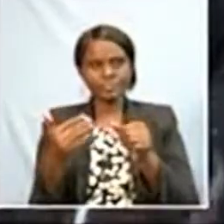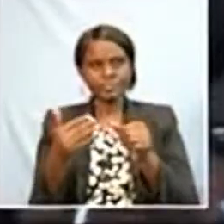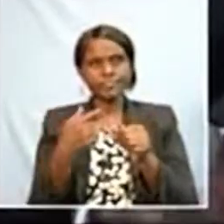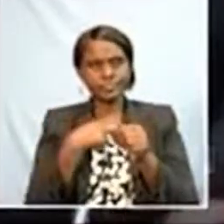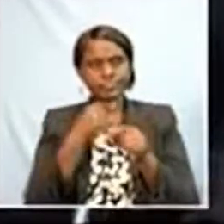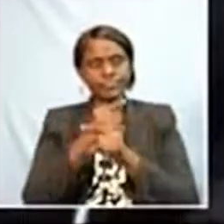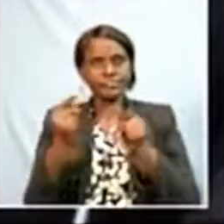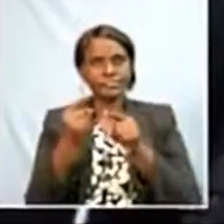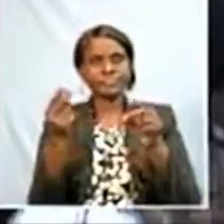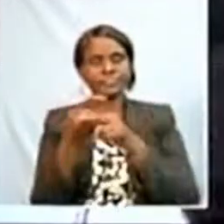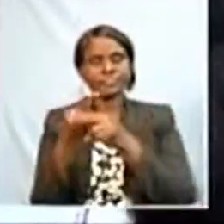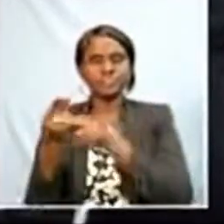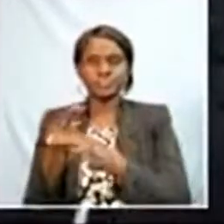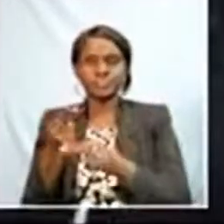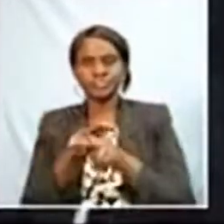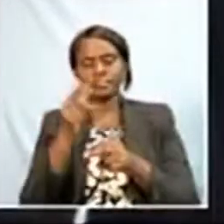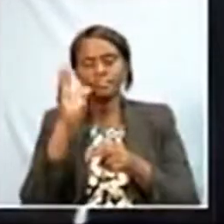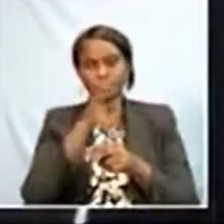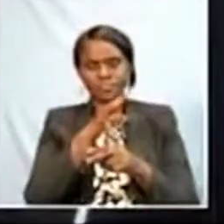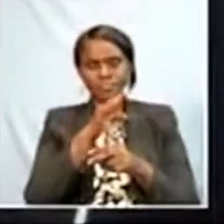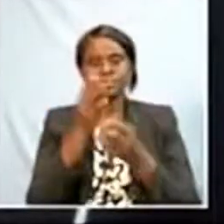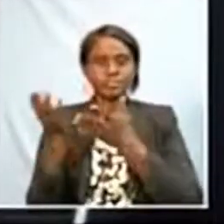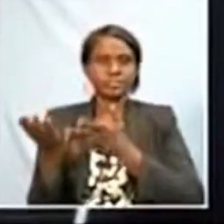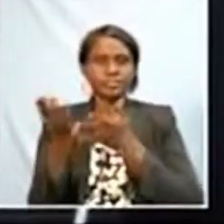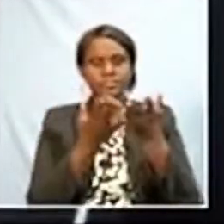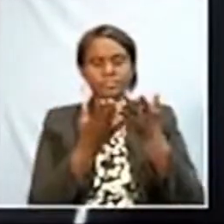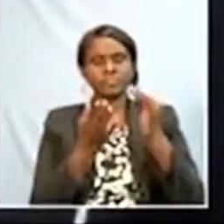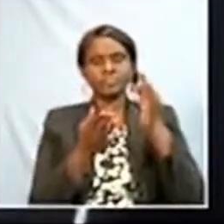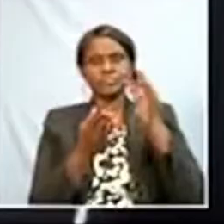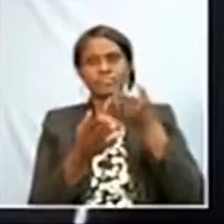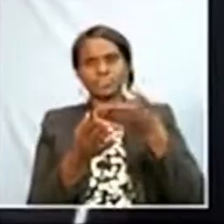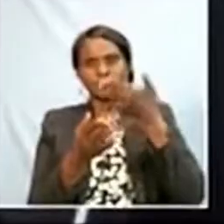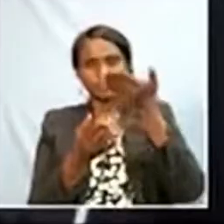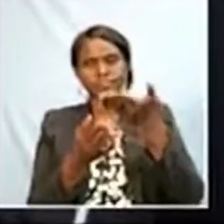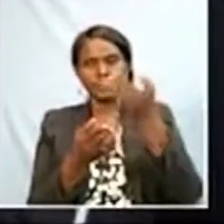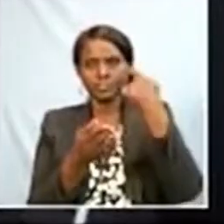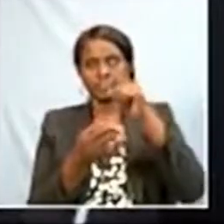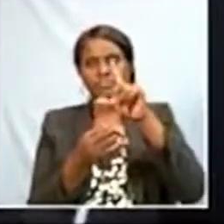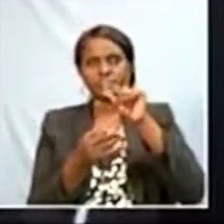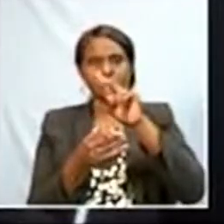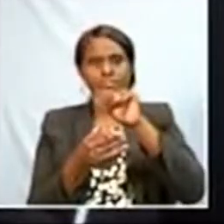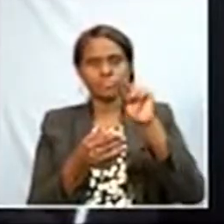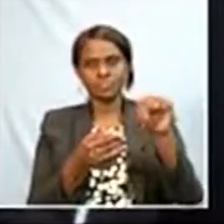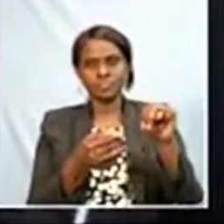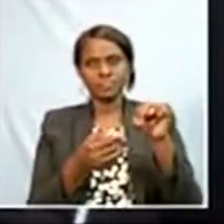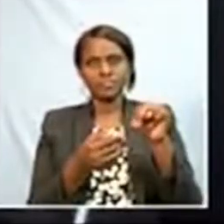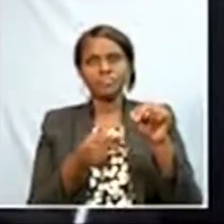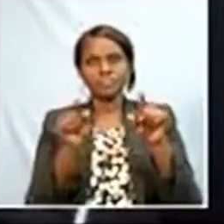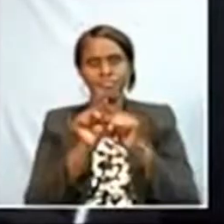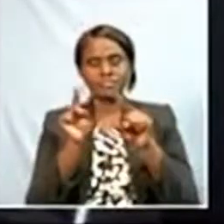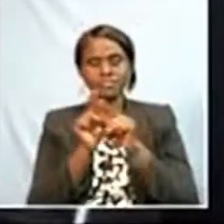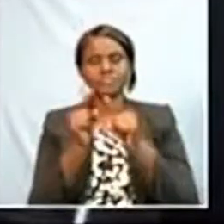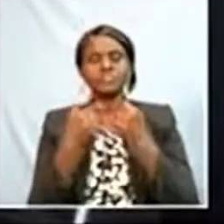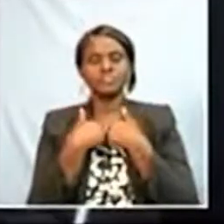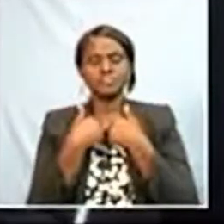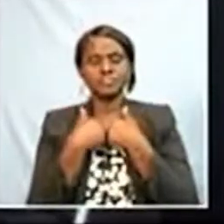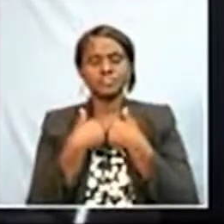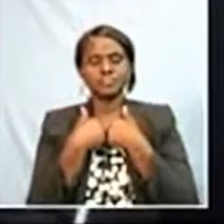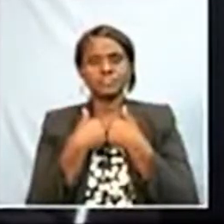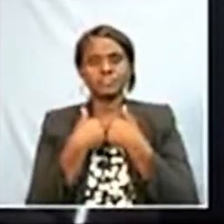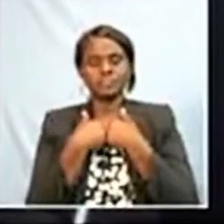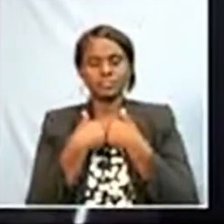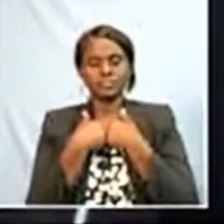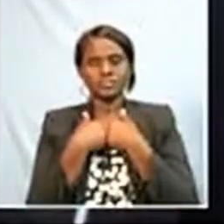just calculated that the balance brought forward for 2022, considering that the